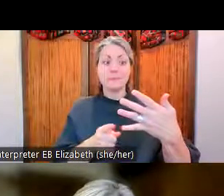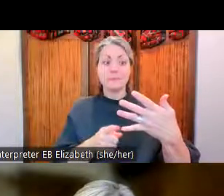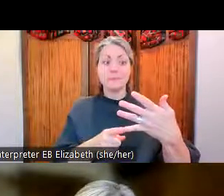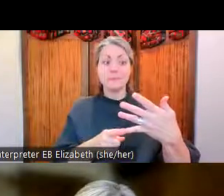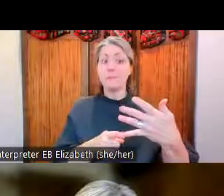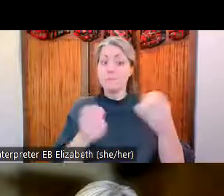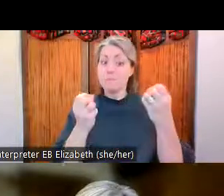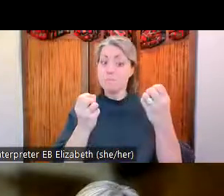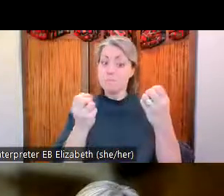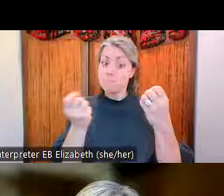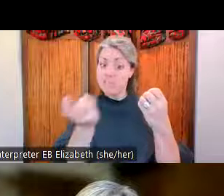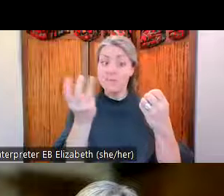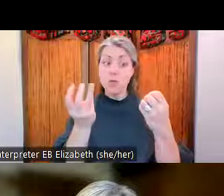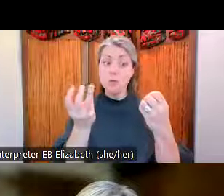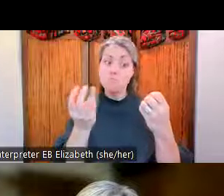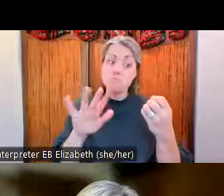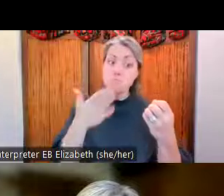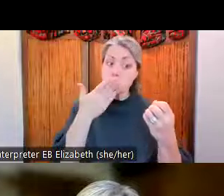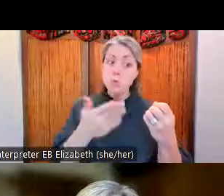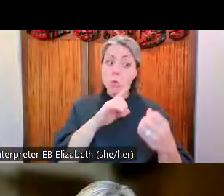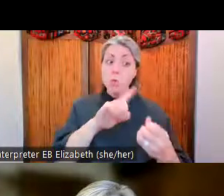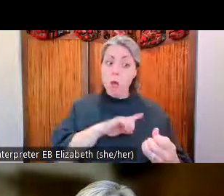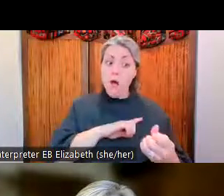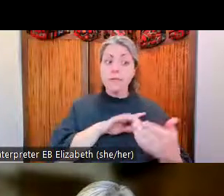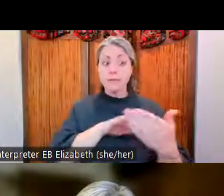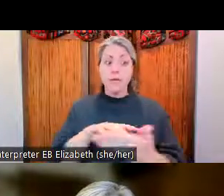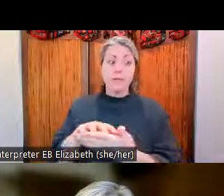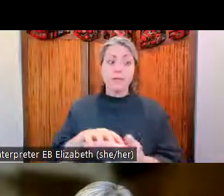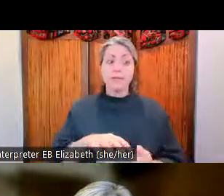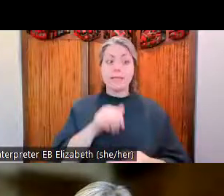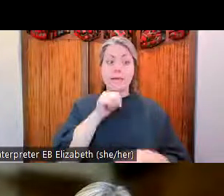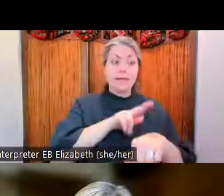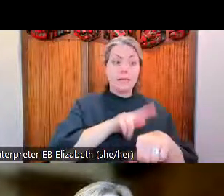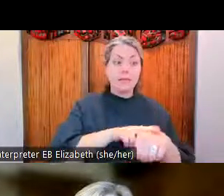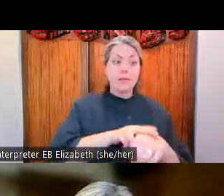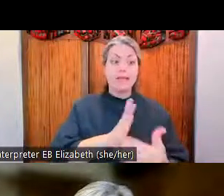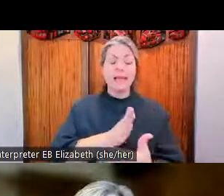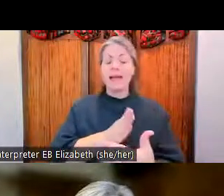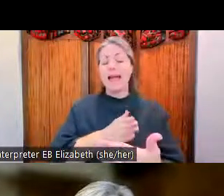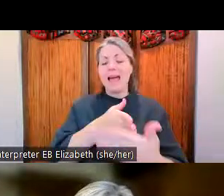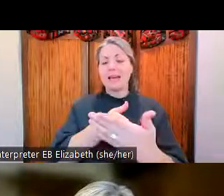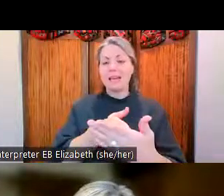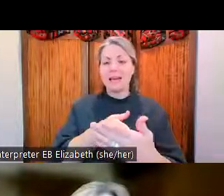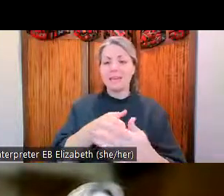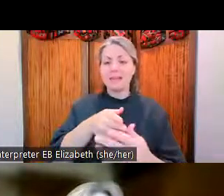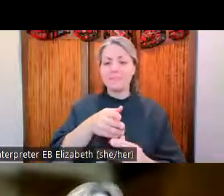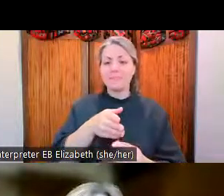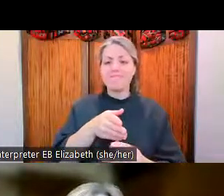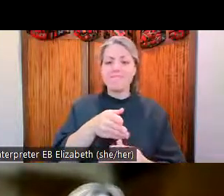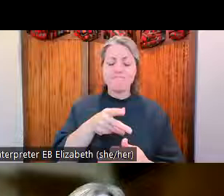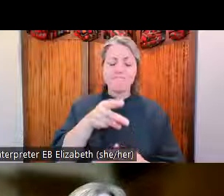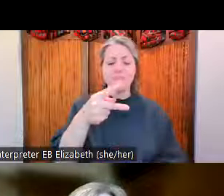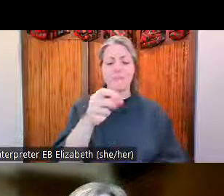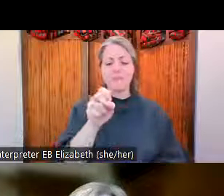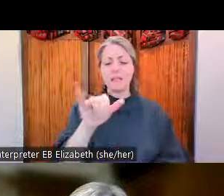high quality studies looking at the use of atypical antipsychotics. So that's things like Risperdal and Abilify in children